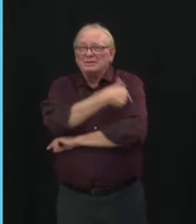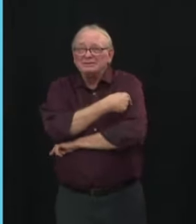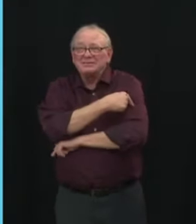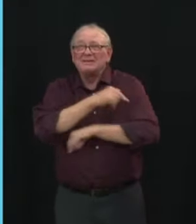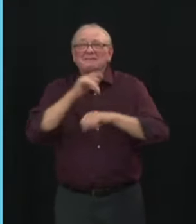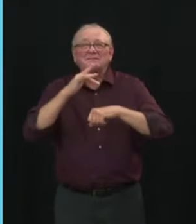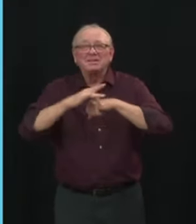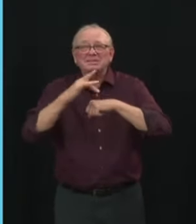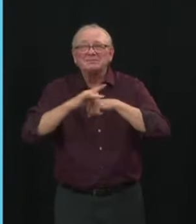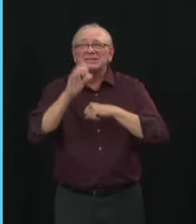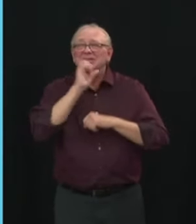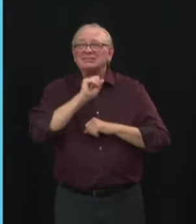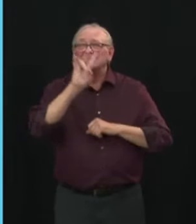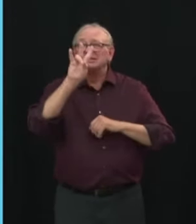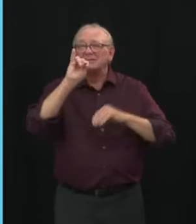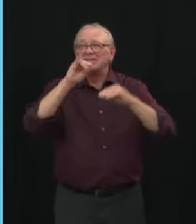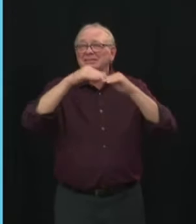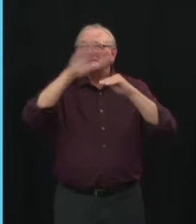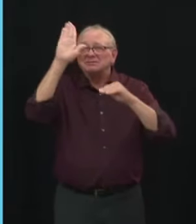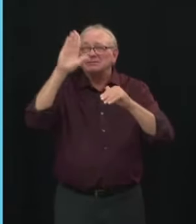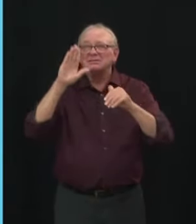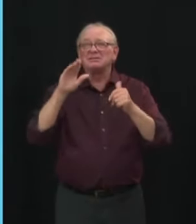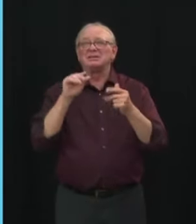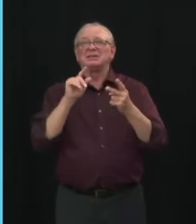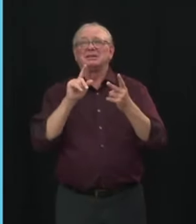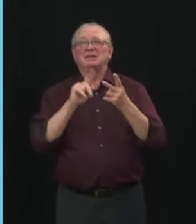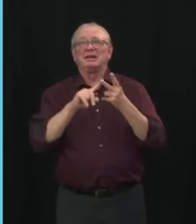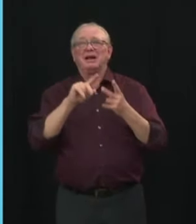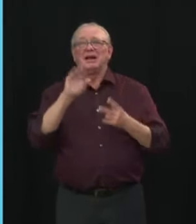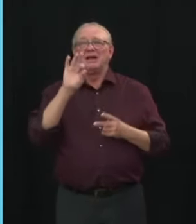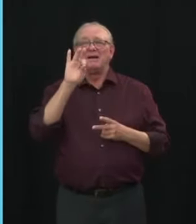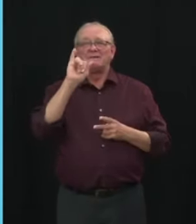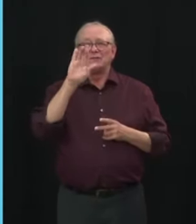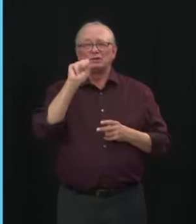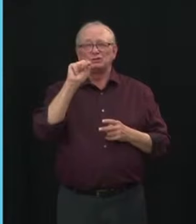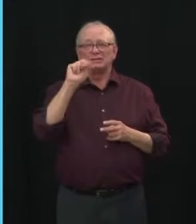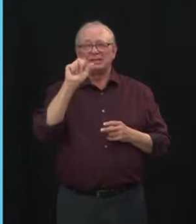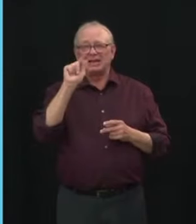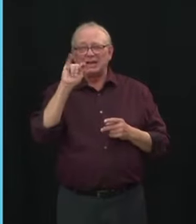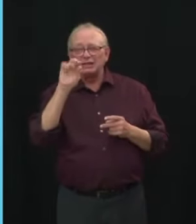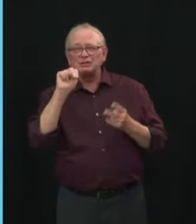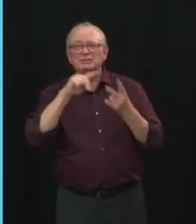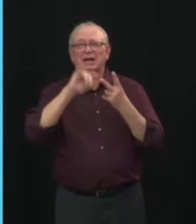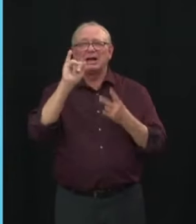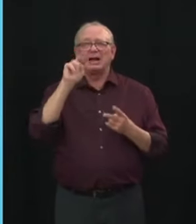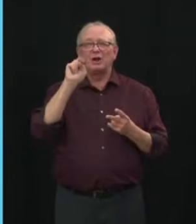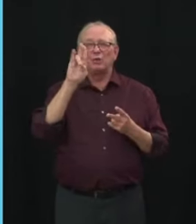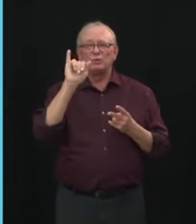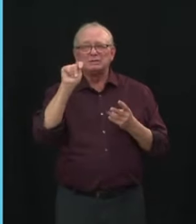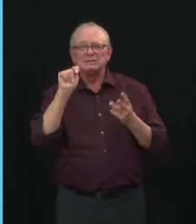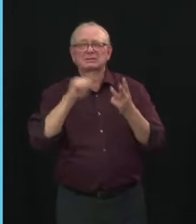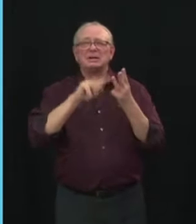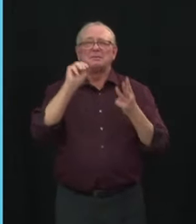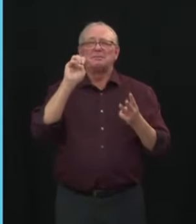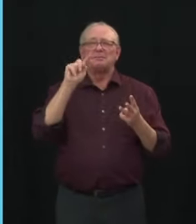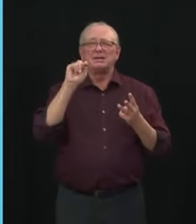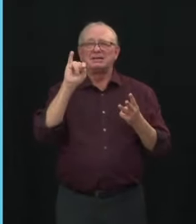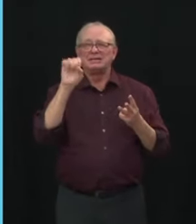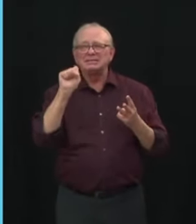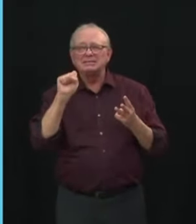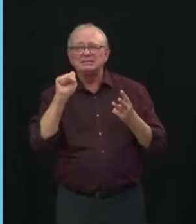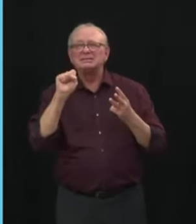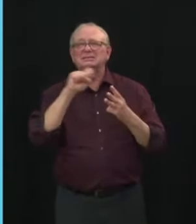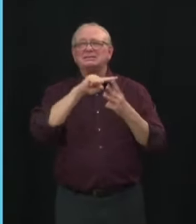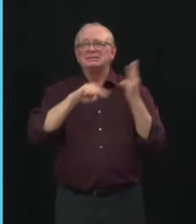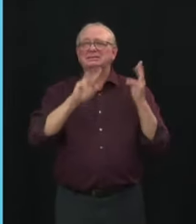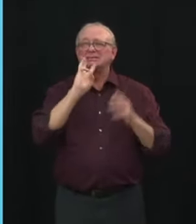70 and older, First Nations, Inuit and Métis people age 65 and older, and all residents in seniors' congregate care